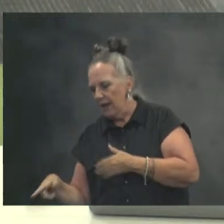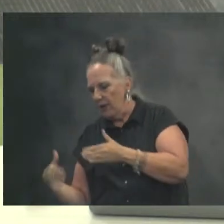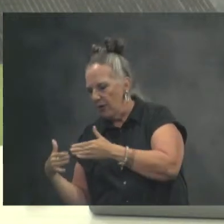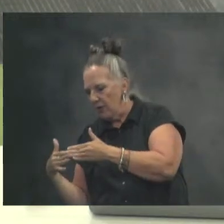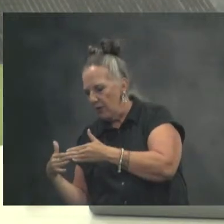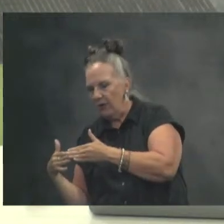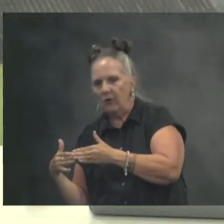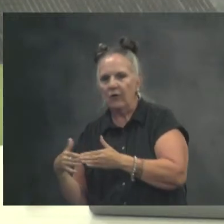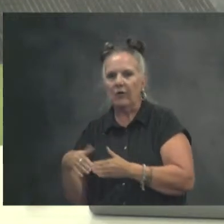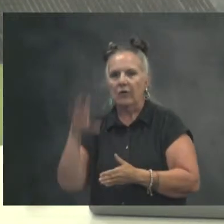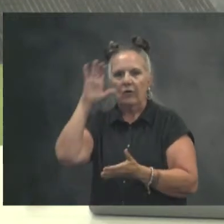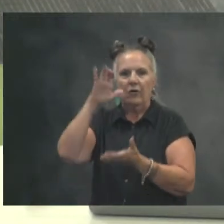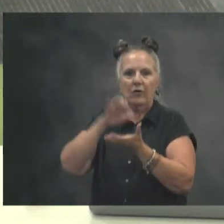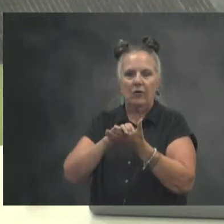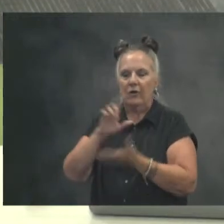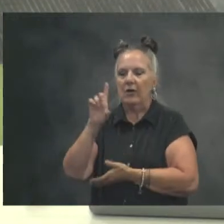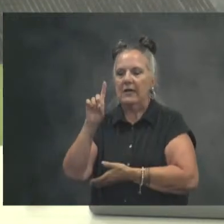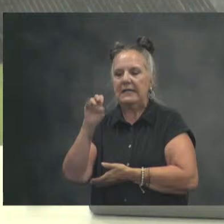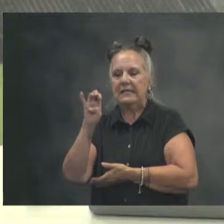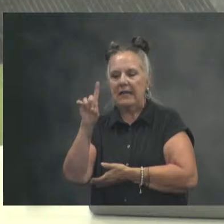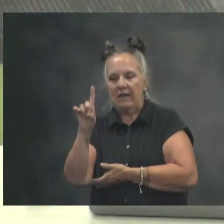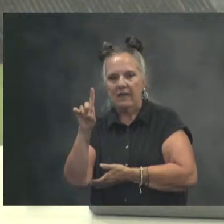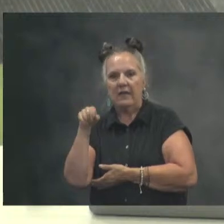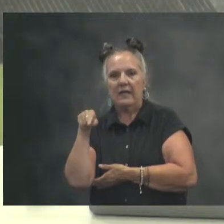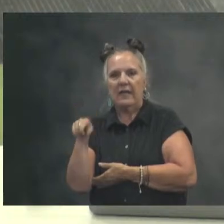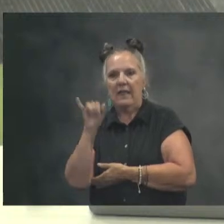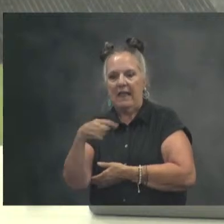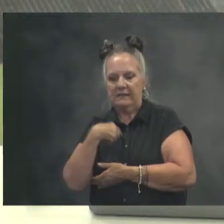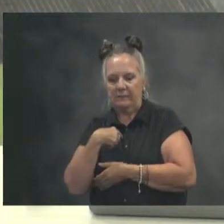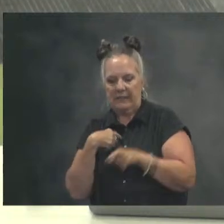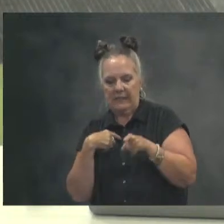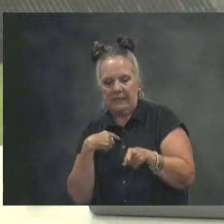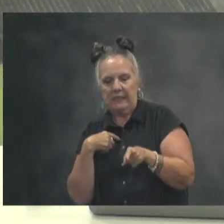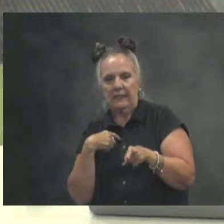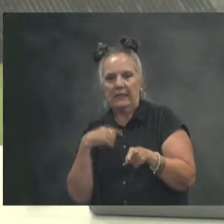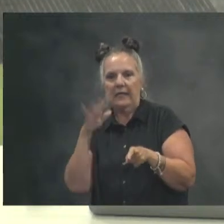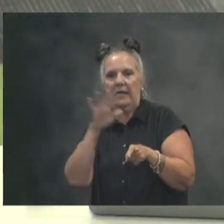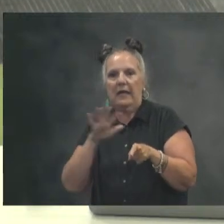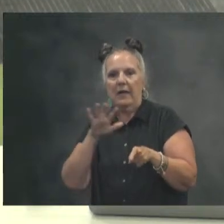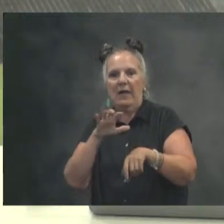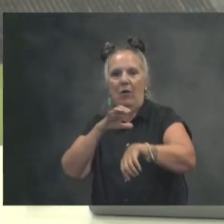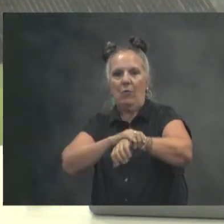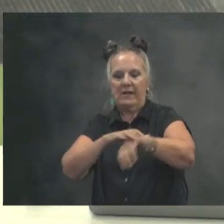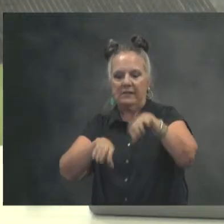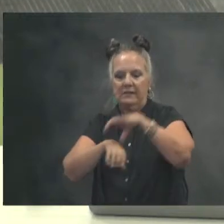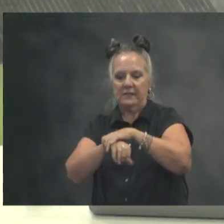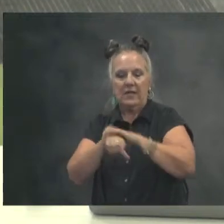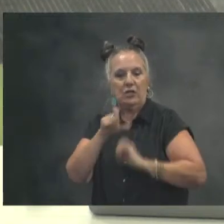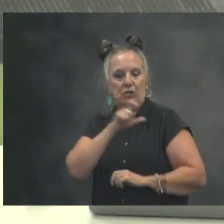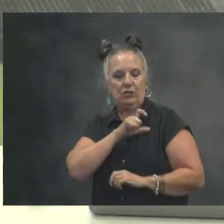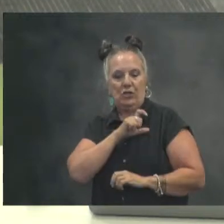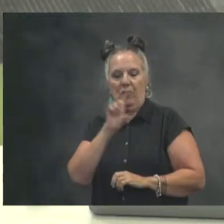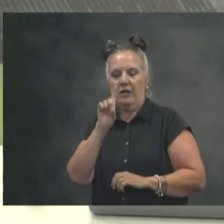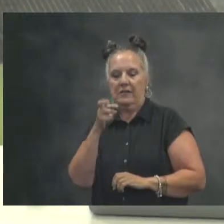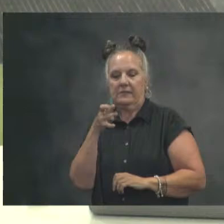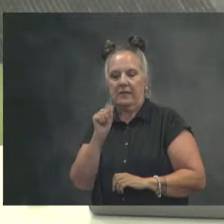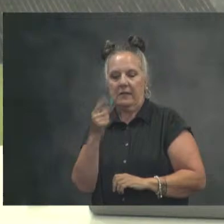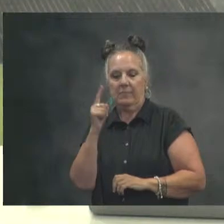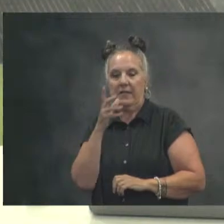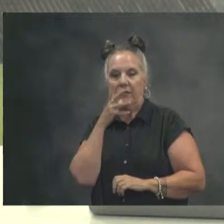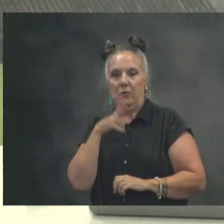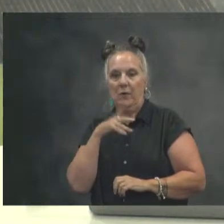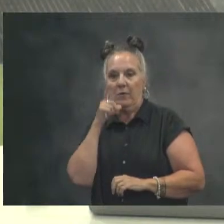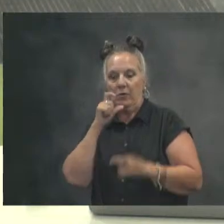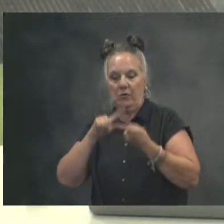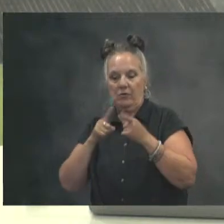Stan Stauffer, your husband, David Williams. That's me about to get arrested by a sheriff's deputy because a woman who's friends with